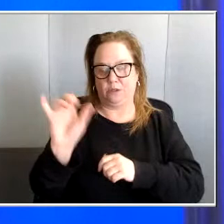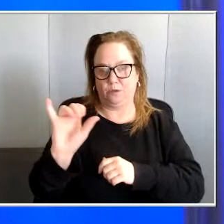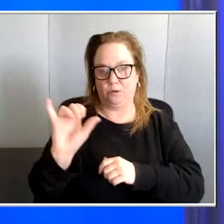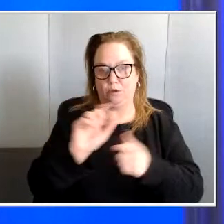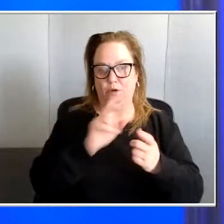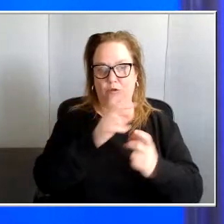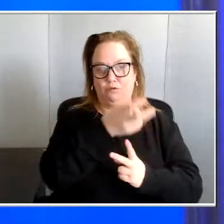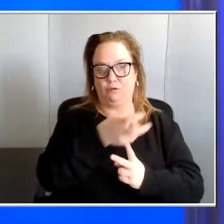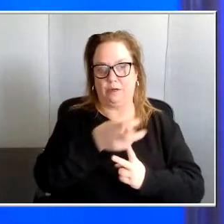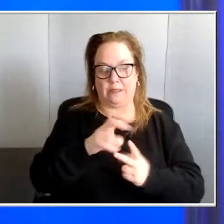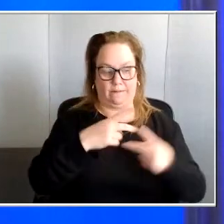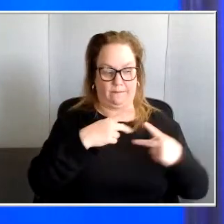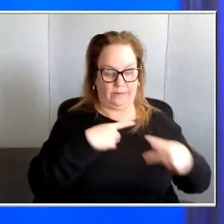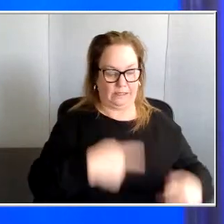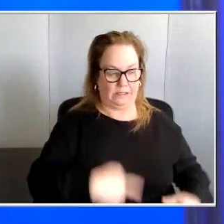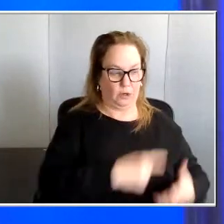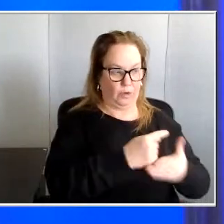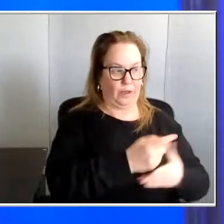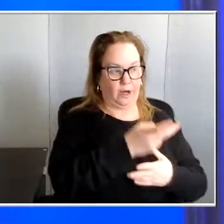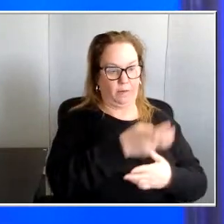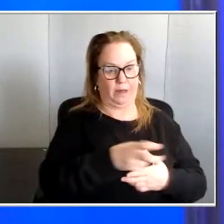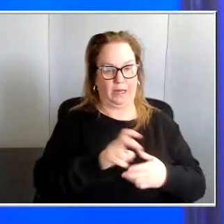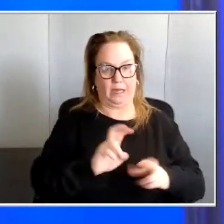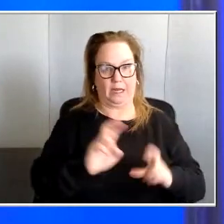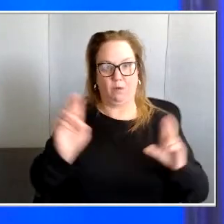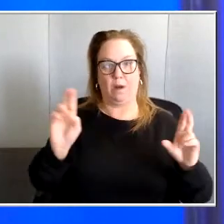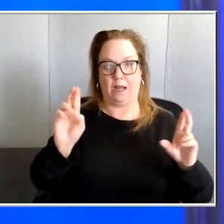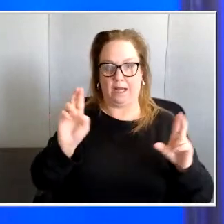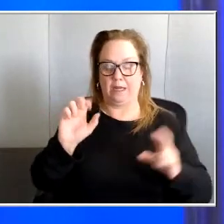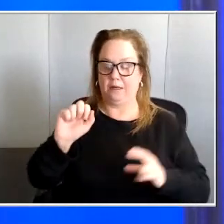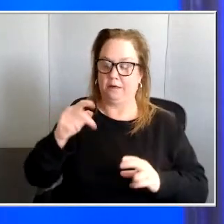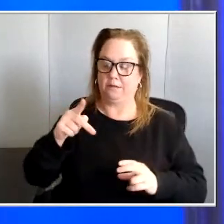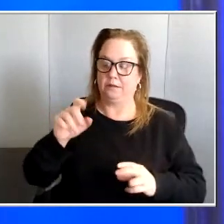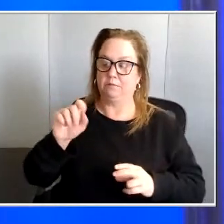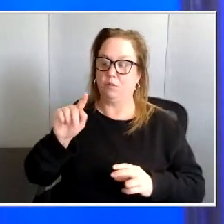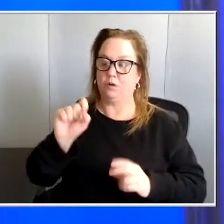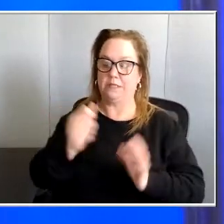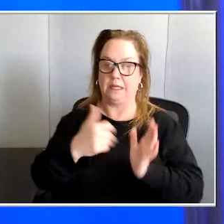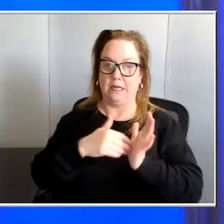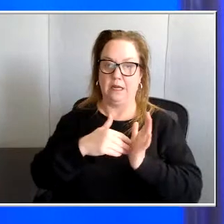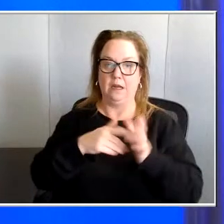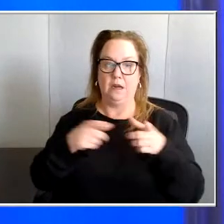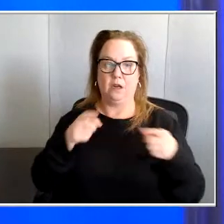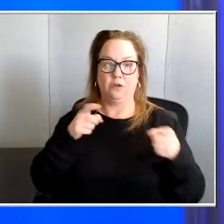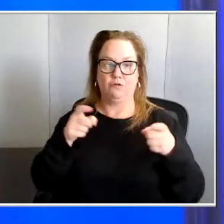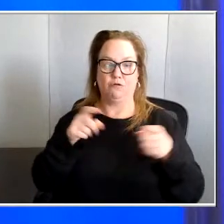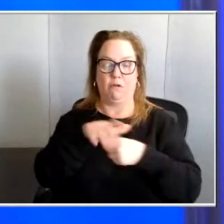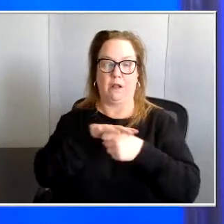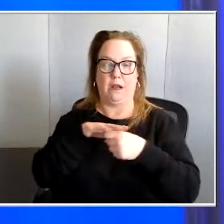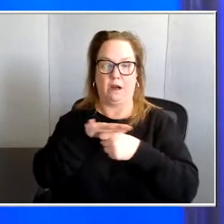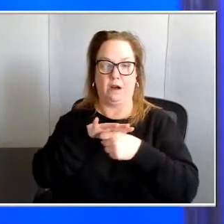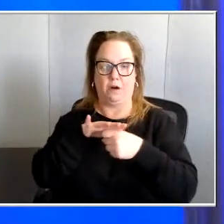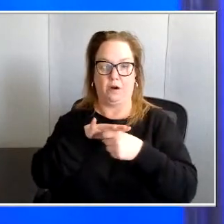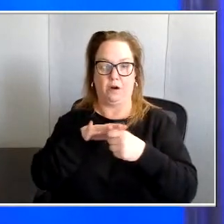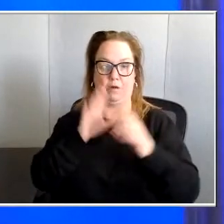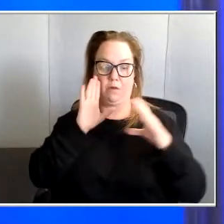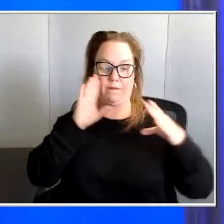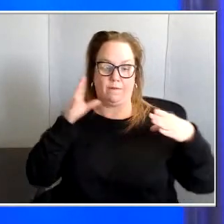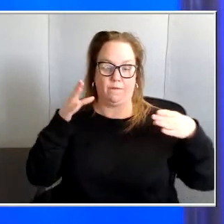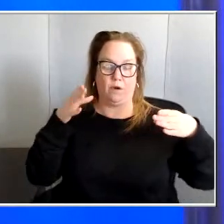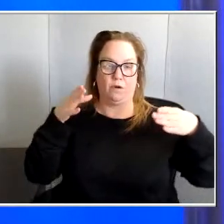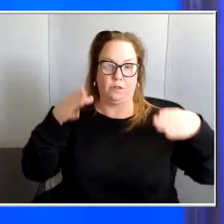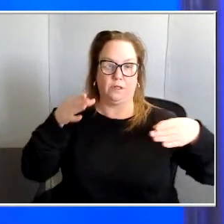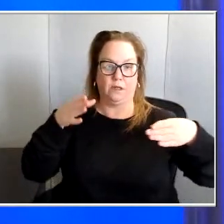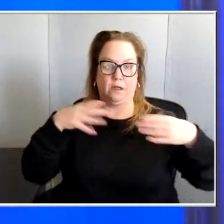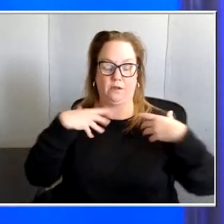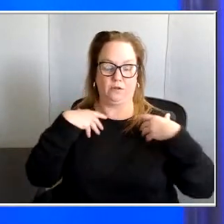from physical therapy and getting back into functional sport. We put them in a controlled setting where we are focusing on their progressive strength